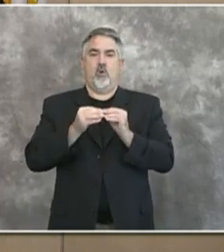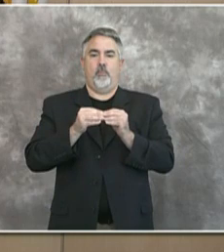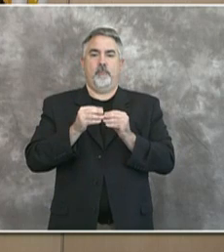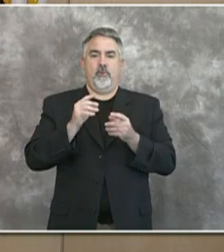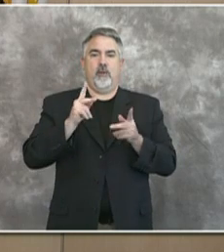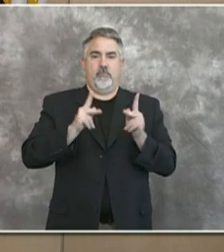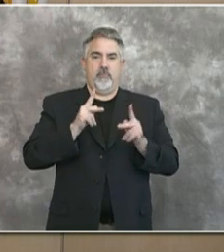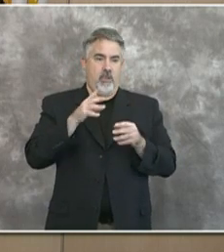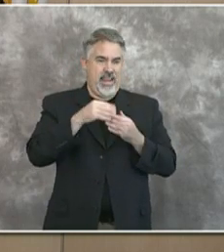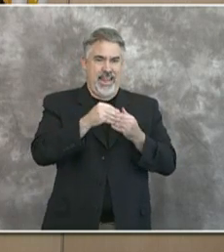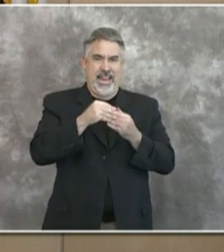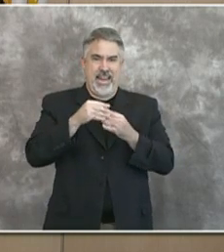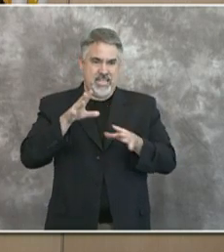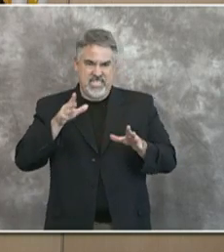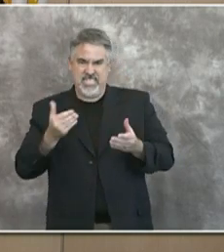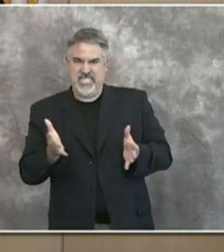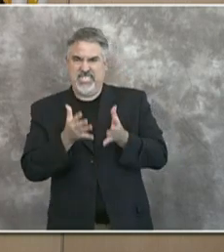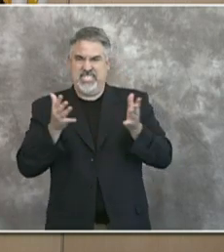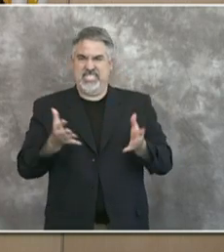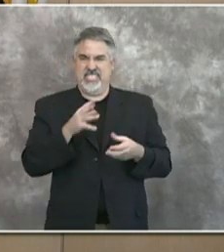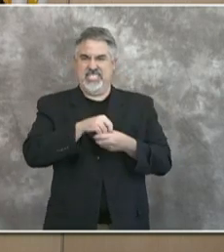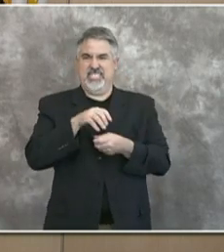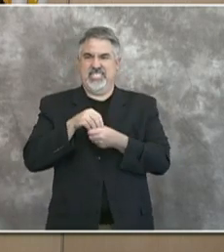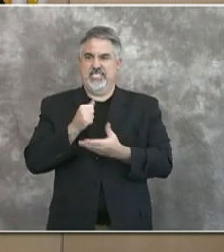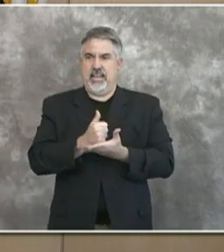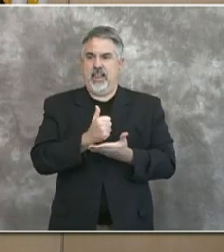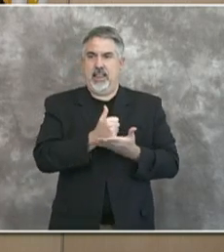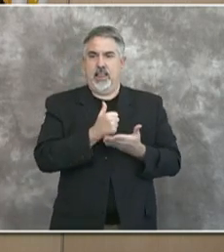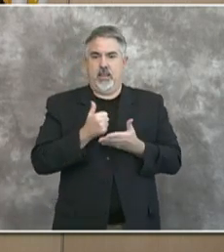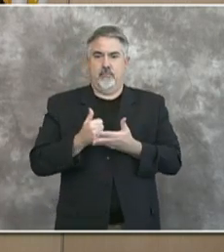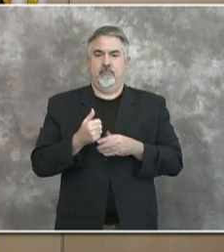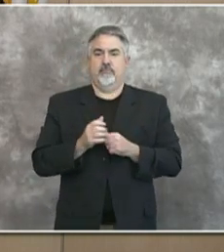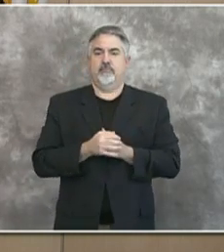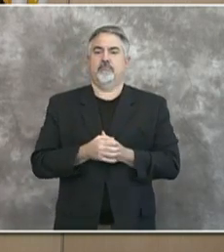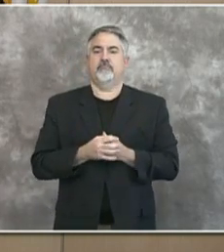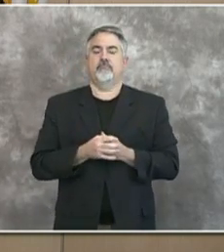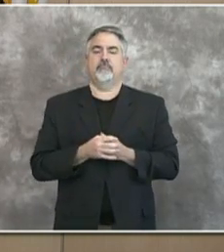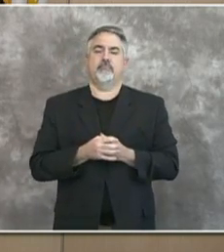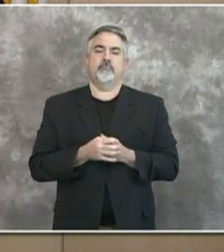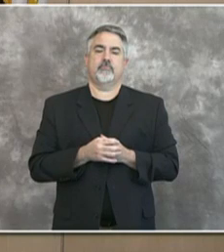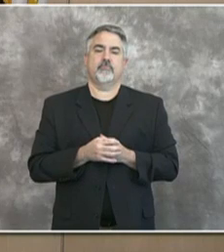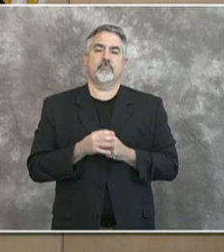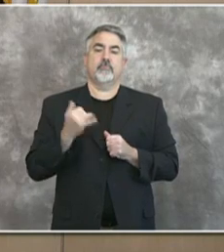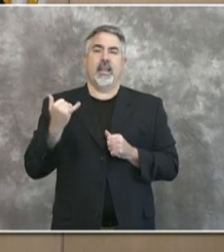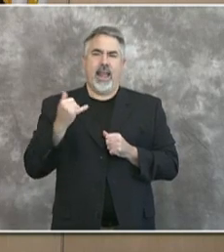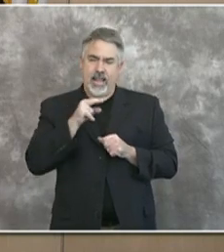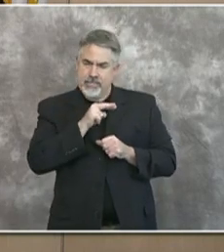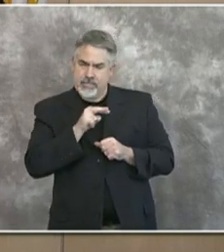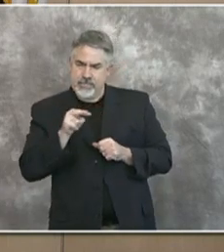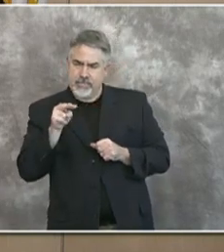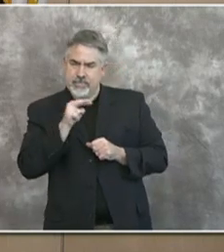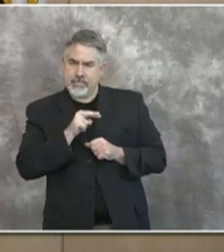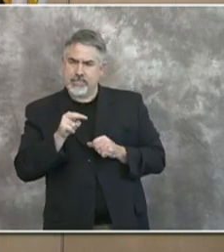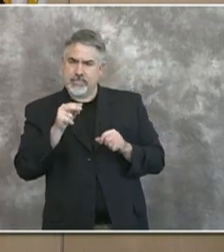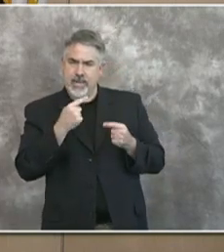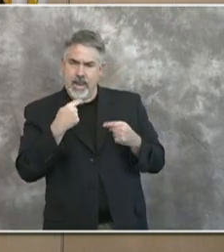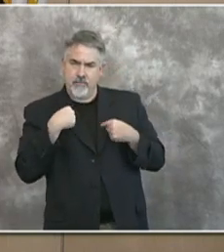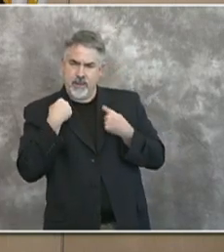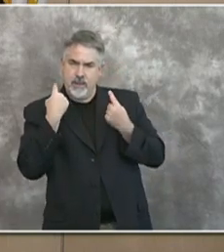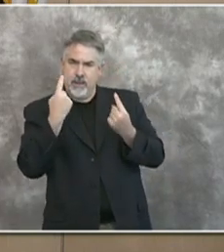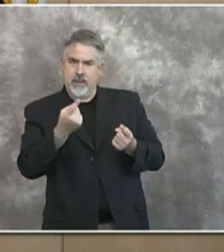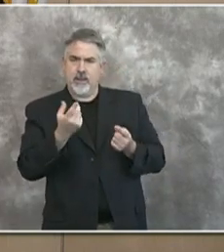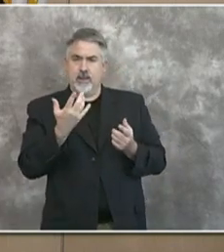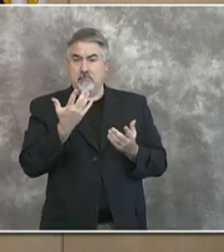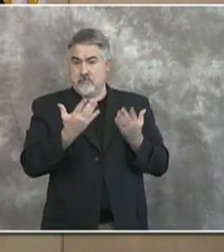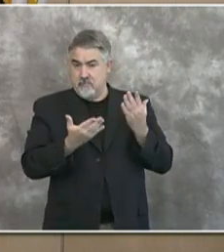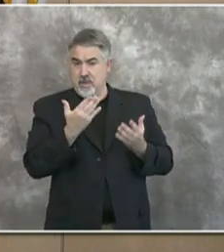led by our public health laboratory director, they are keeping an eye on these activities and working